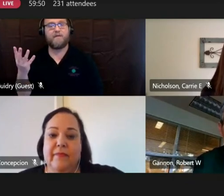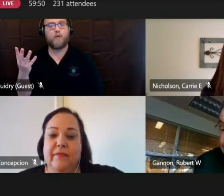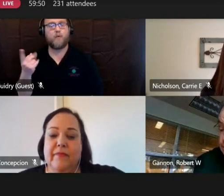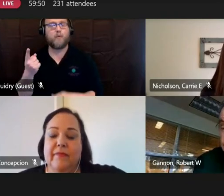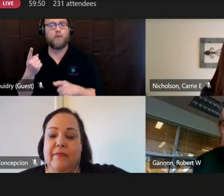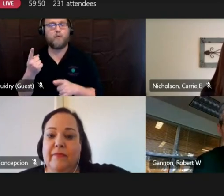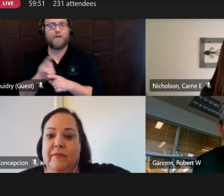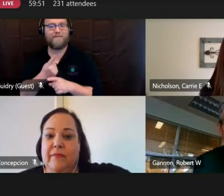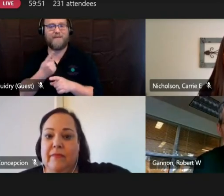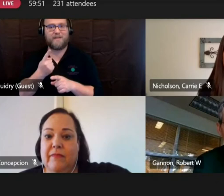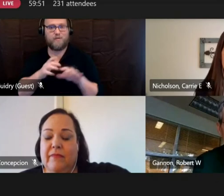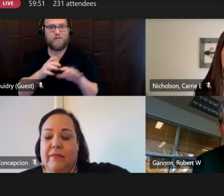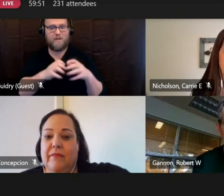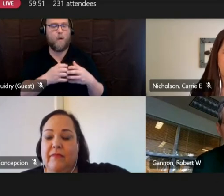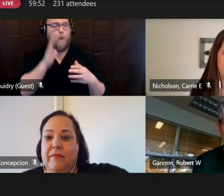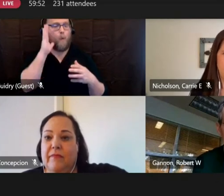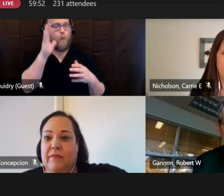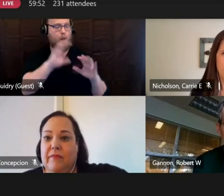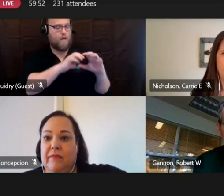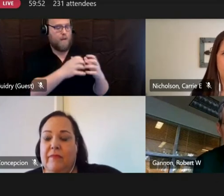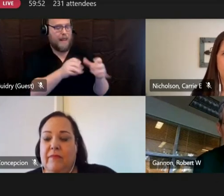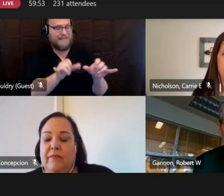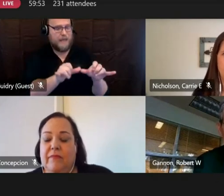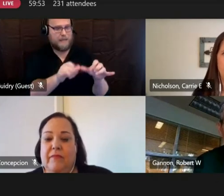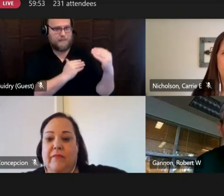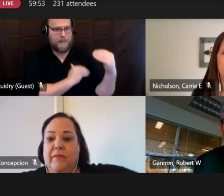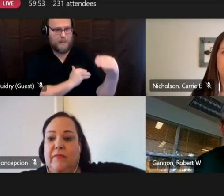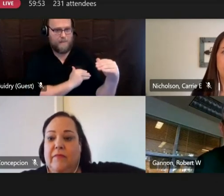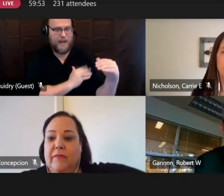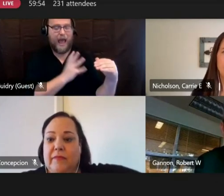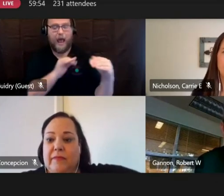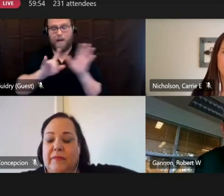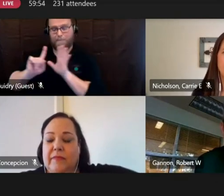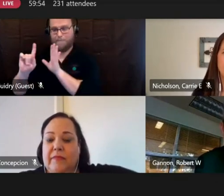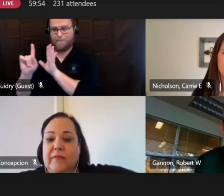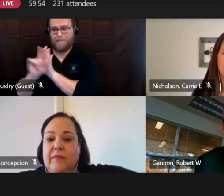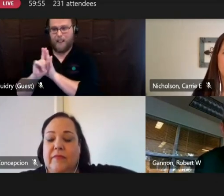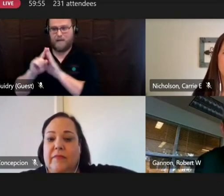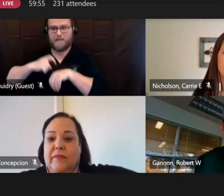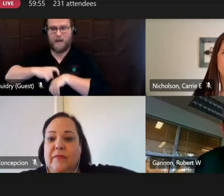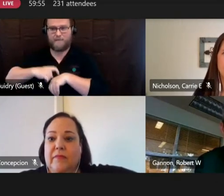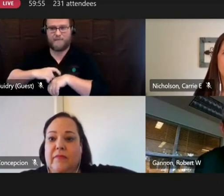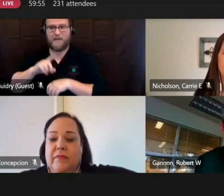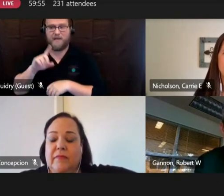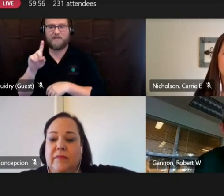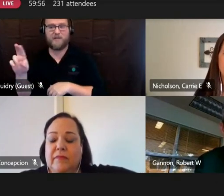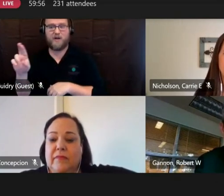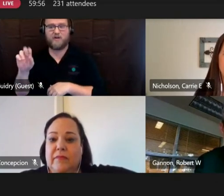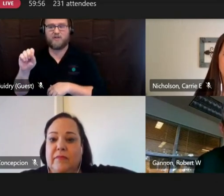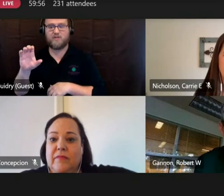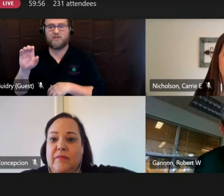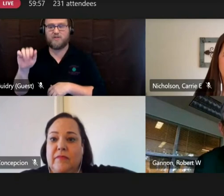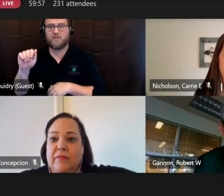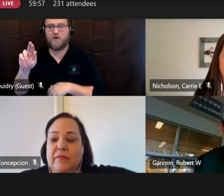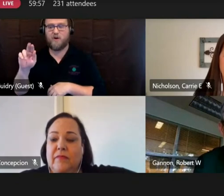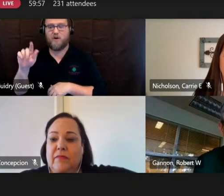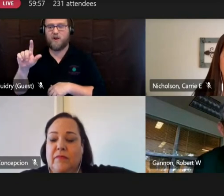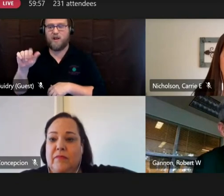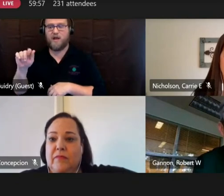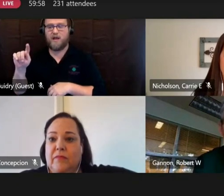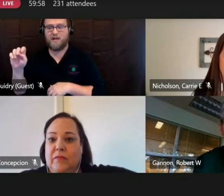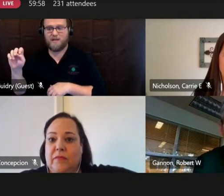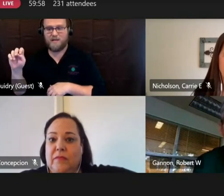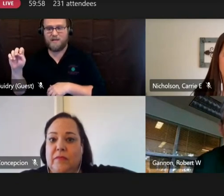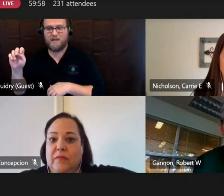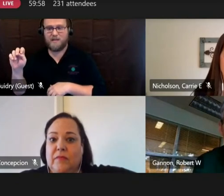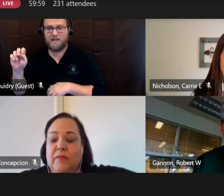sizes be limited? And people asking about bell time. So Dr. Scarlett and Dr. Pedroza, can you tackle those? I think that's